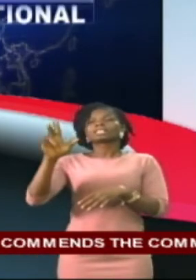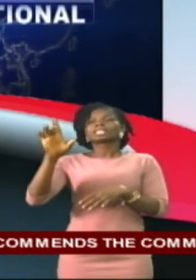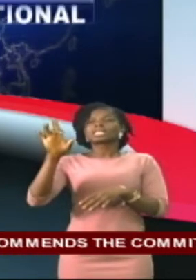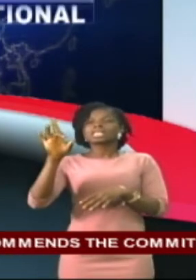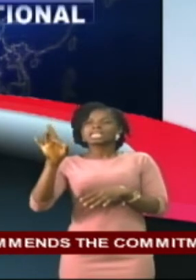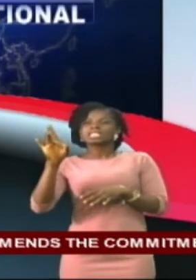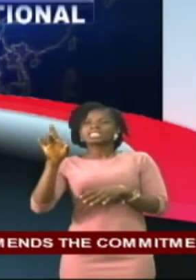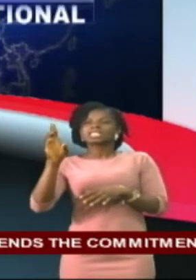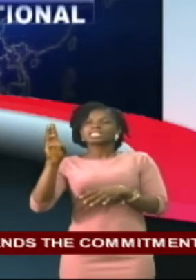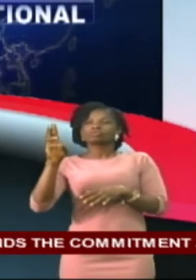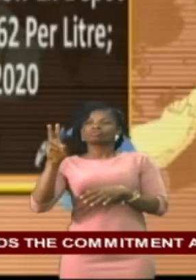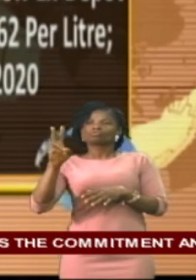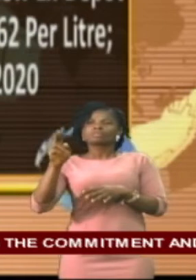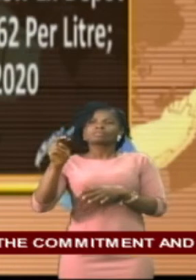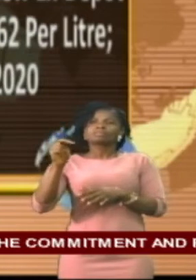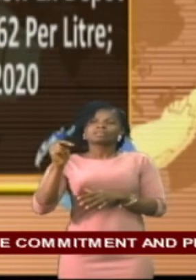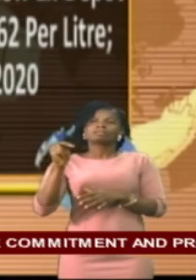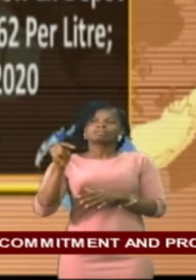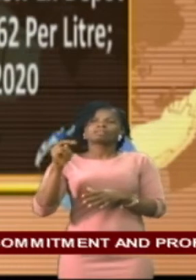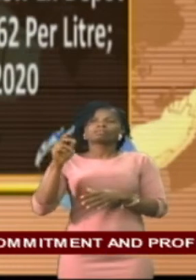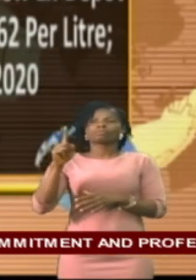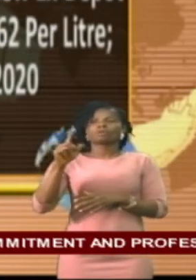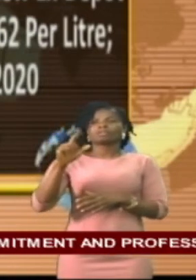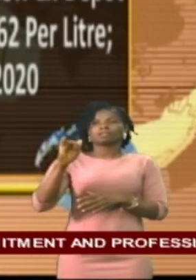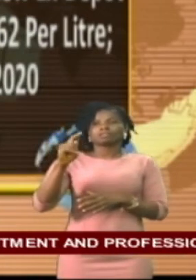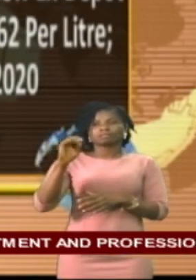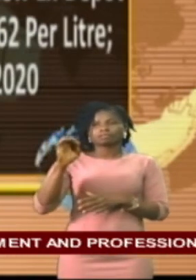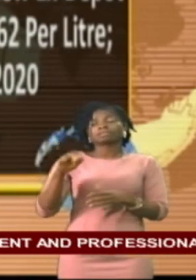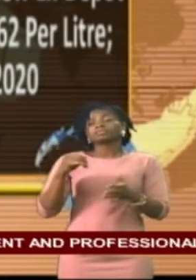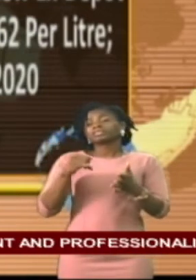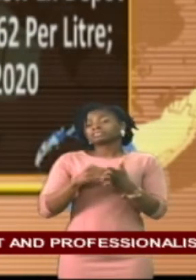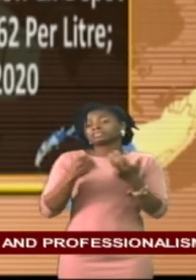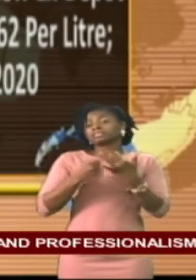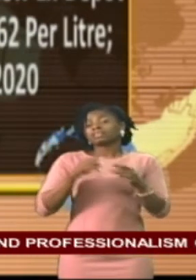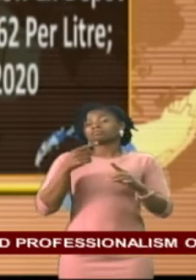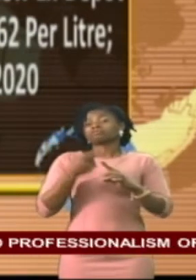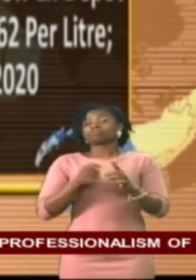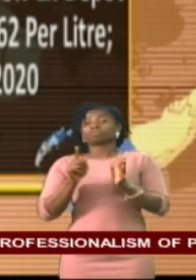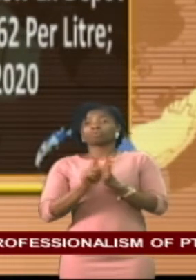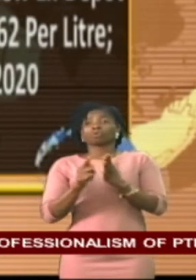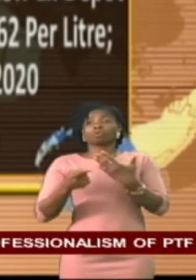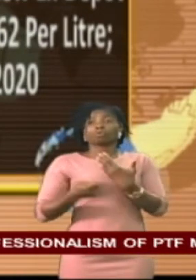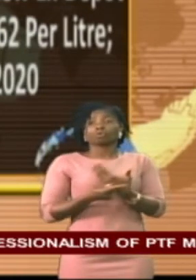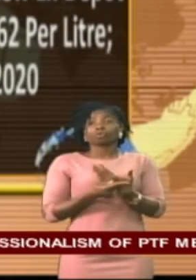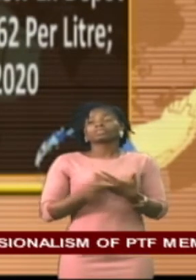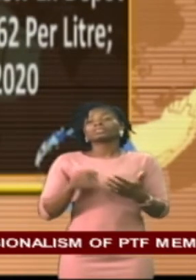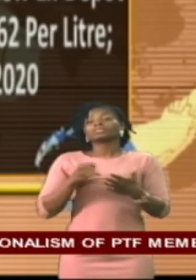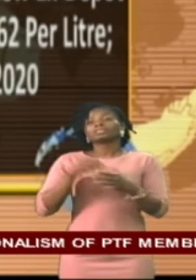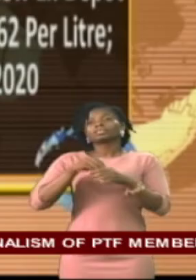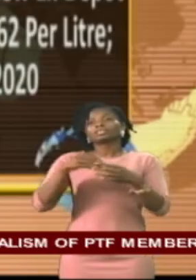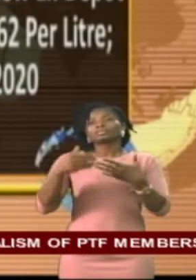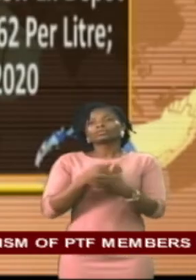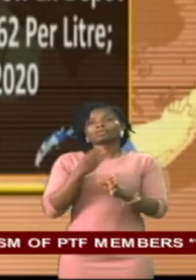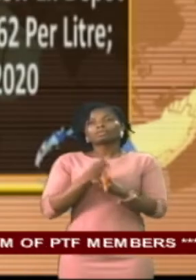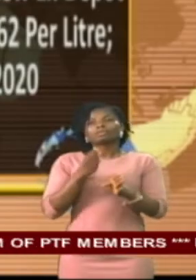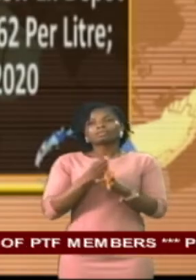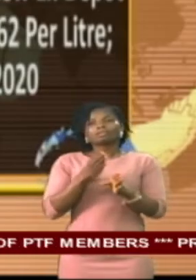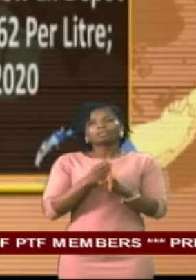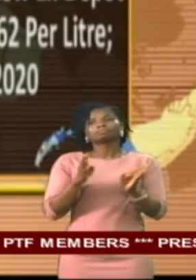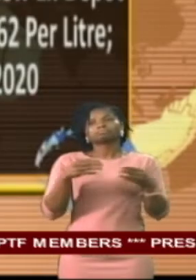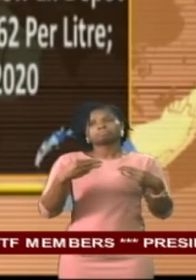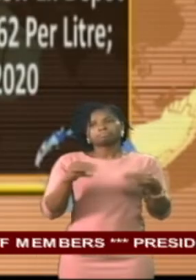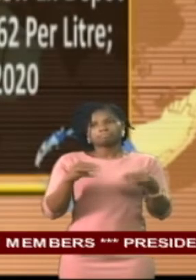138.62 naira per liter. The price, which takes effect from the 5th of August, is in line with the new market fundamentals following the